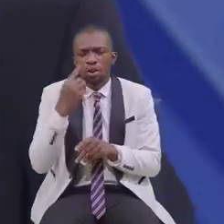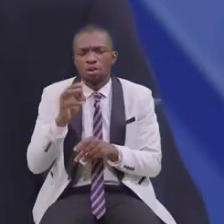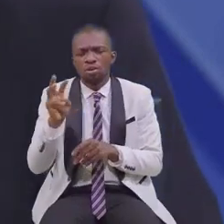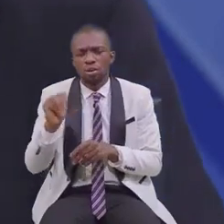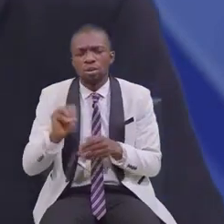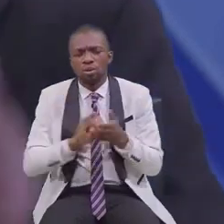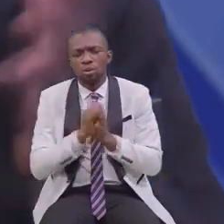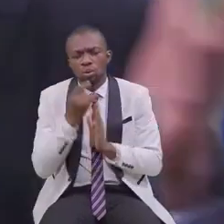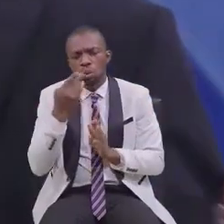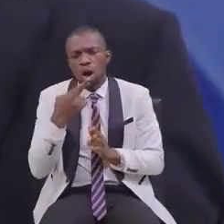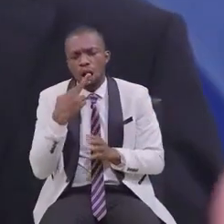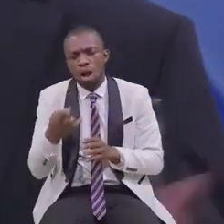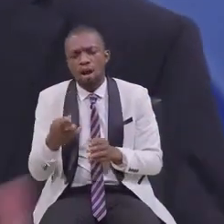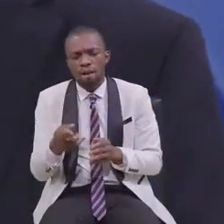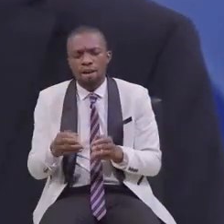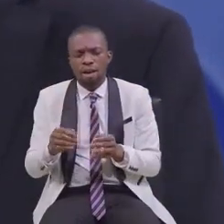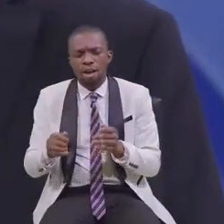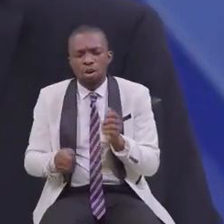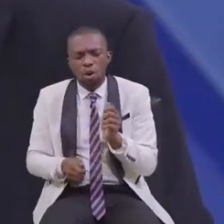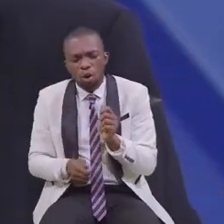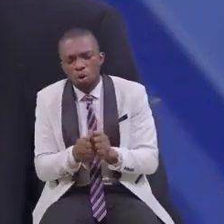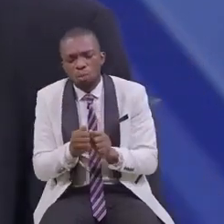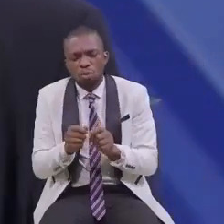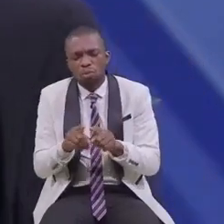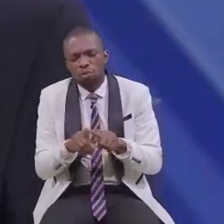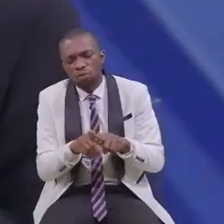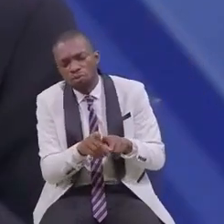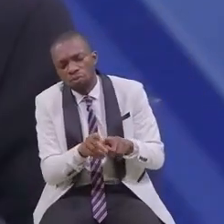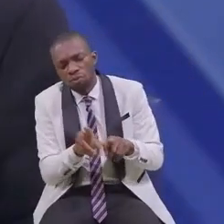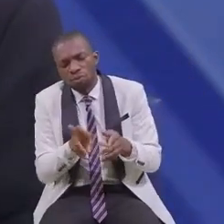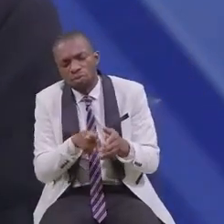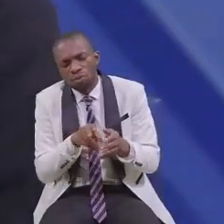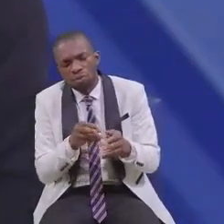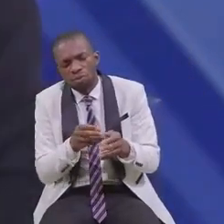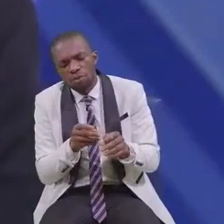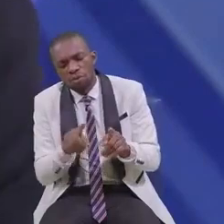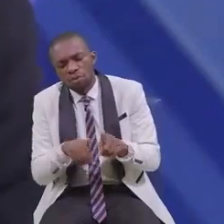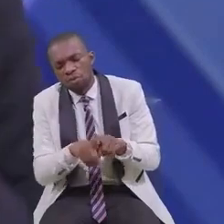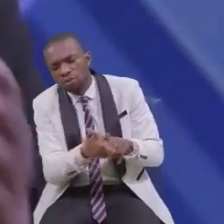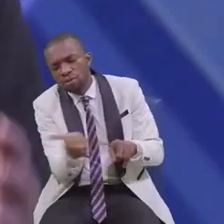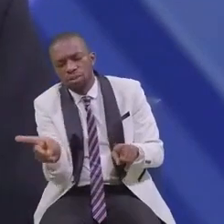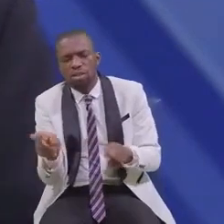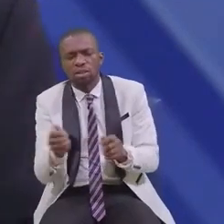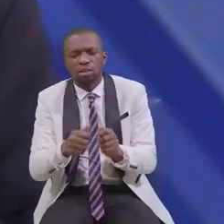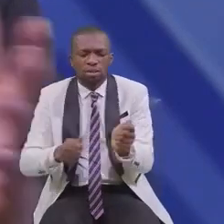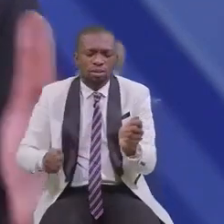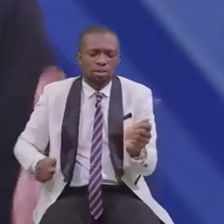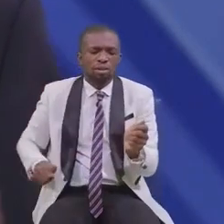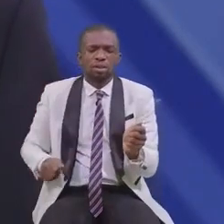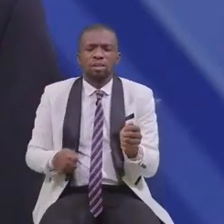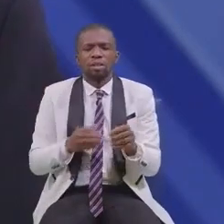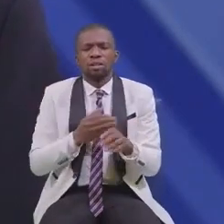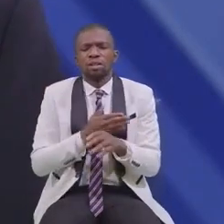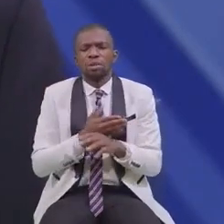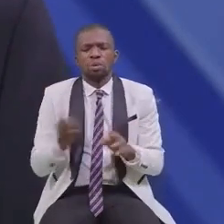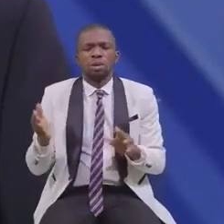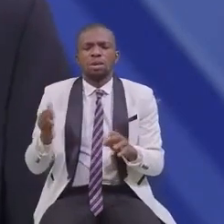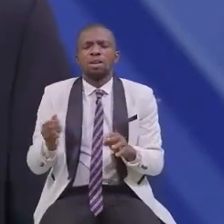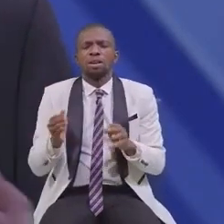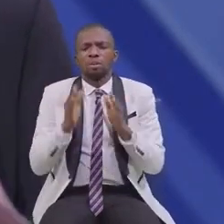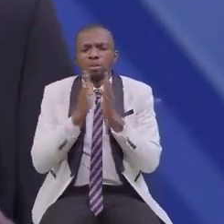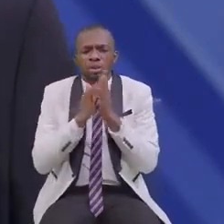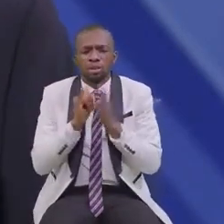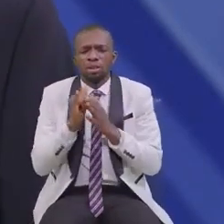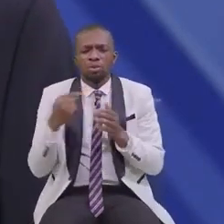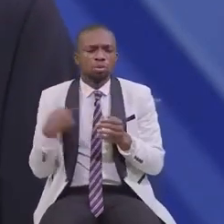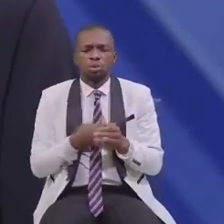way, those who are about going back, will be able to commit them in prayer to the hand of the Lord and meet their needs. They